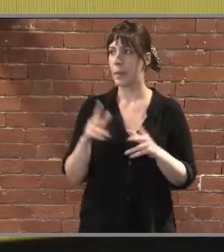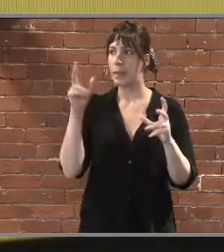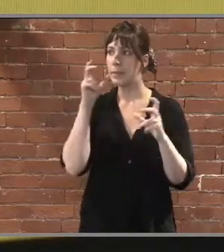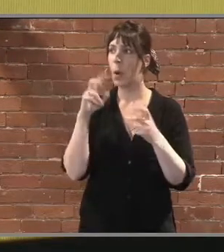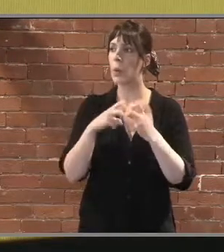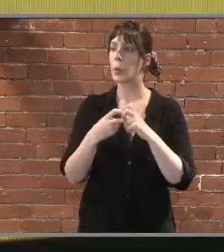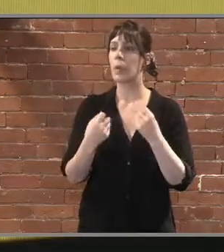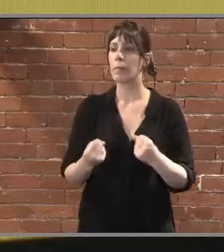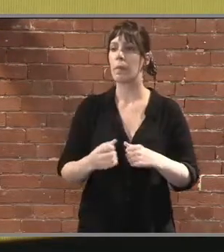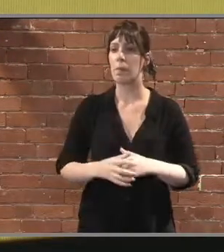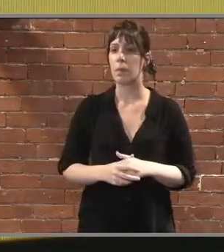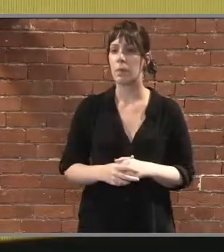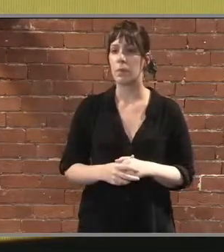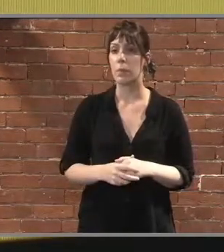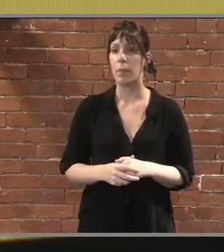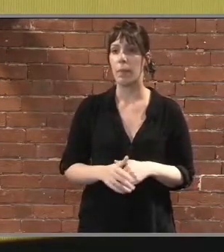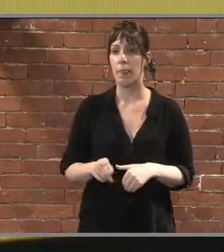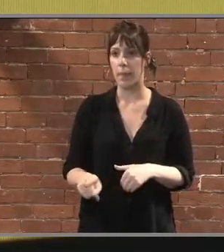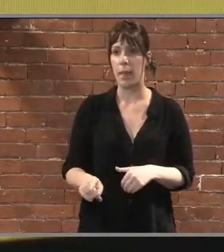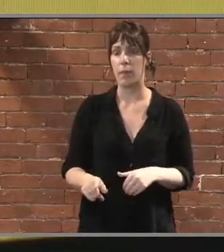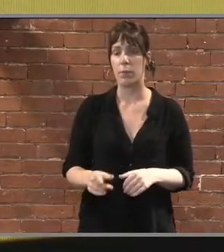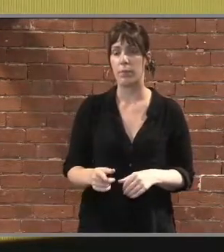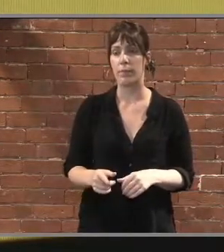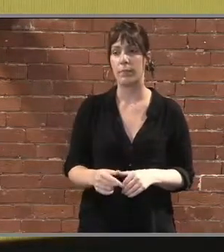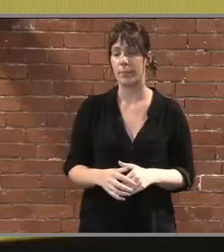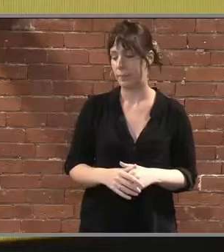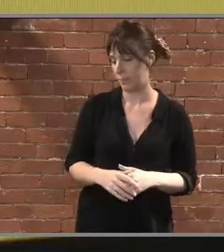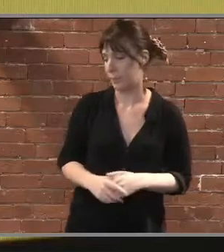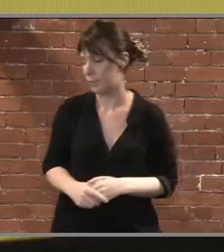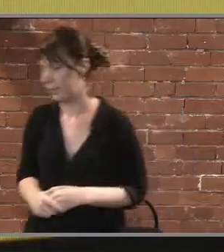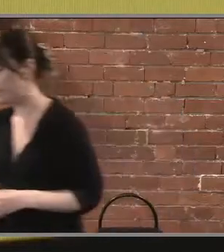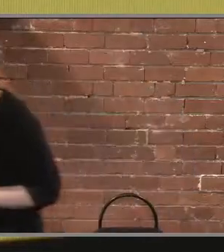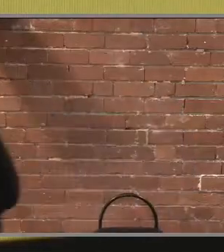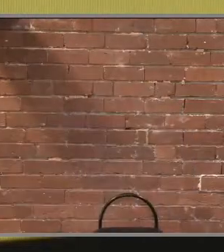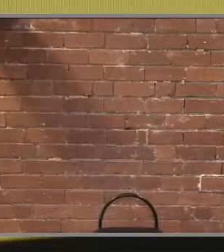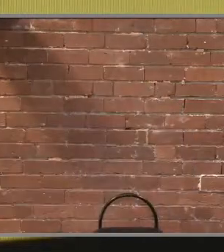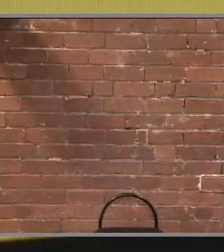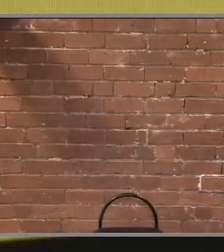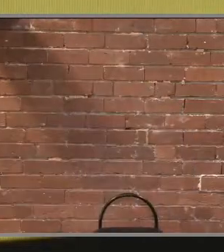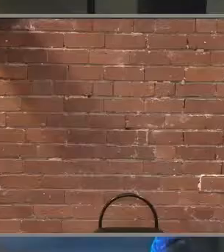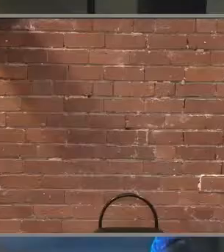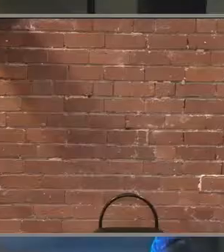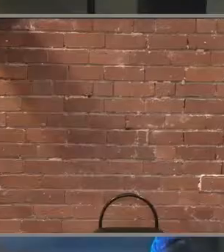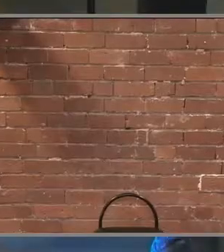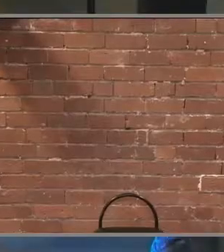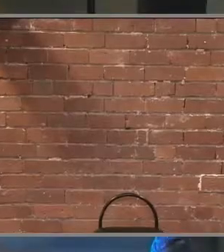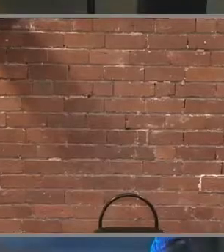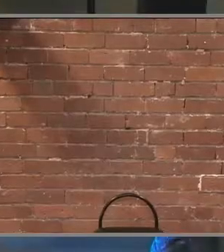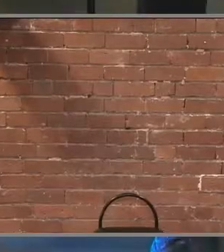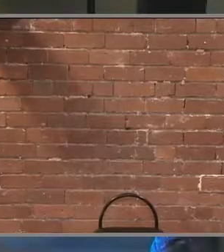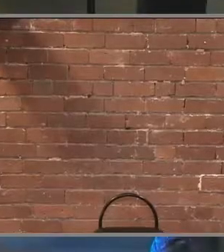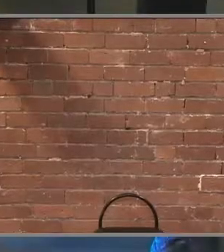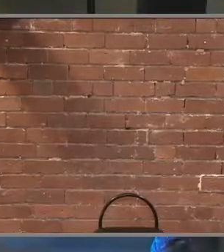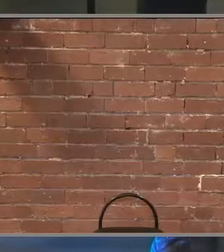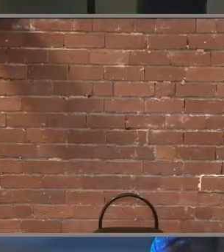I guess I just took the time to be low key, and I'd been out on the road so much for the kind of 18